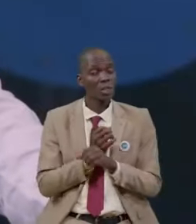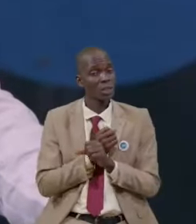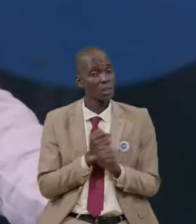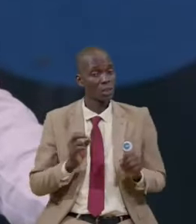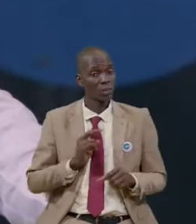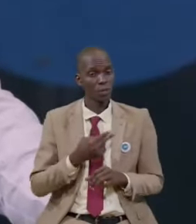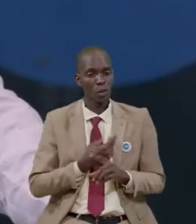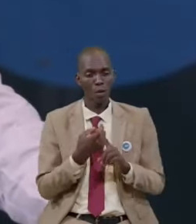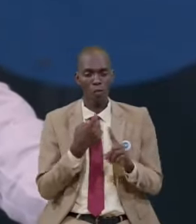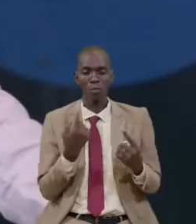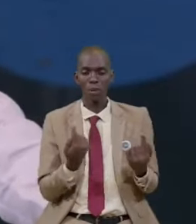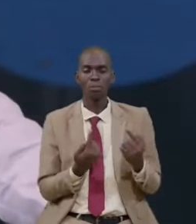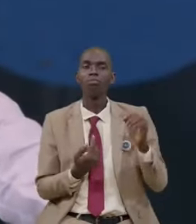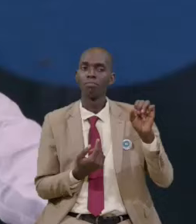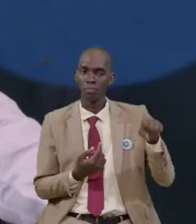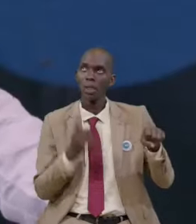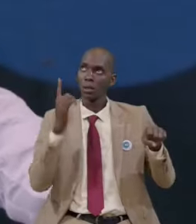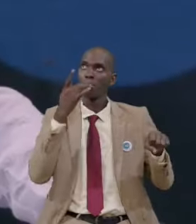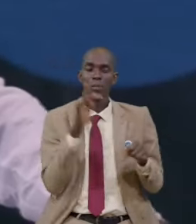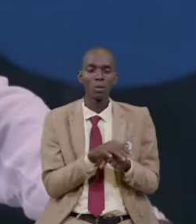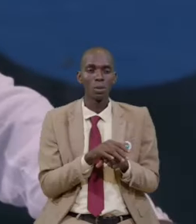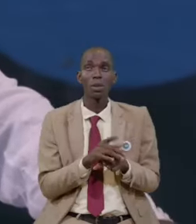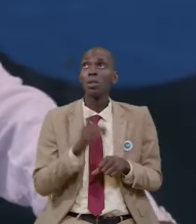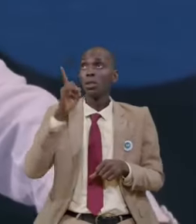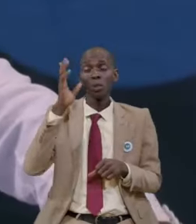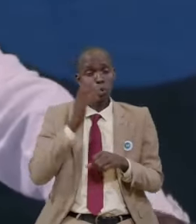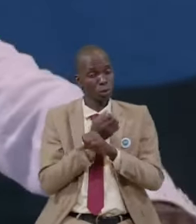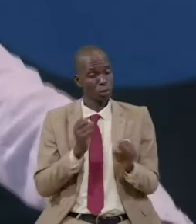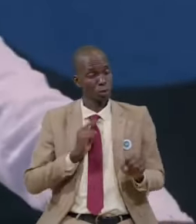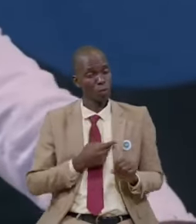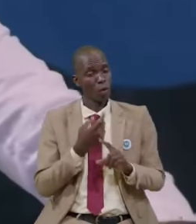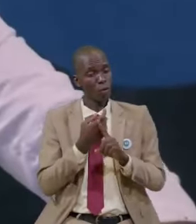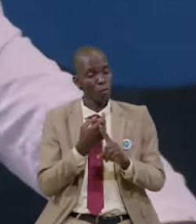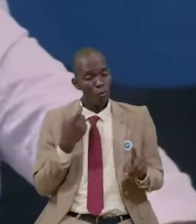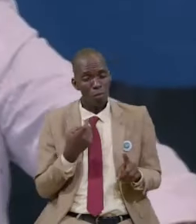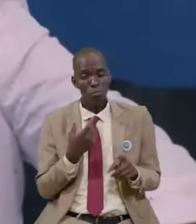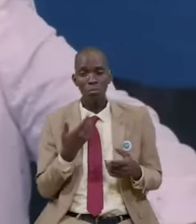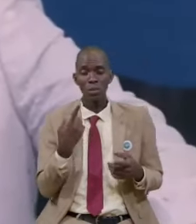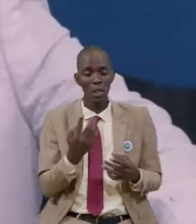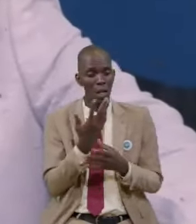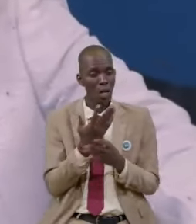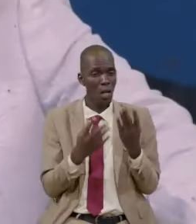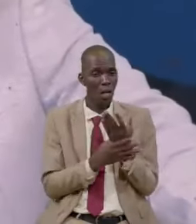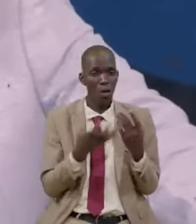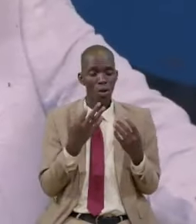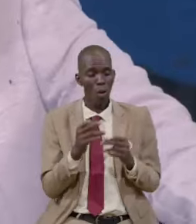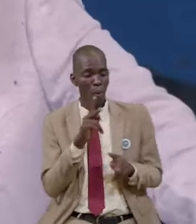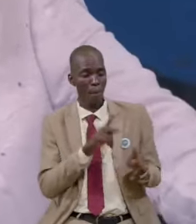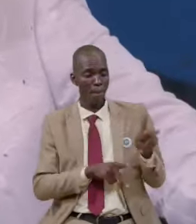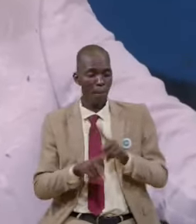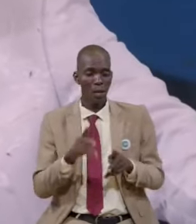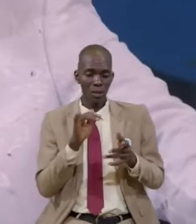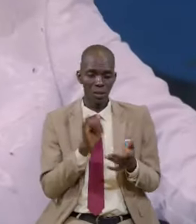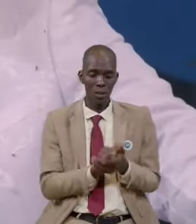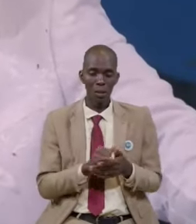yes. It will save us even from the hands of the people that make